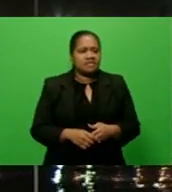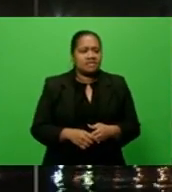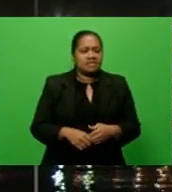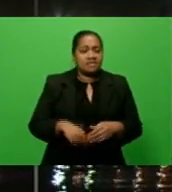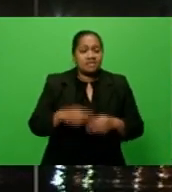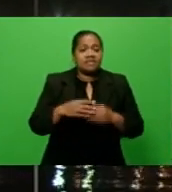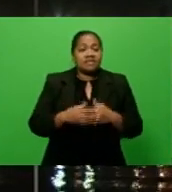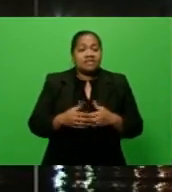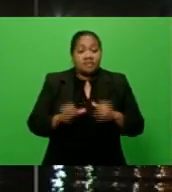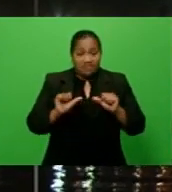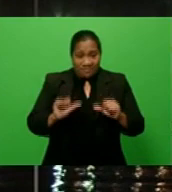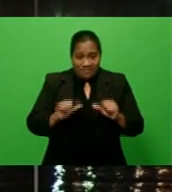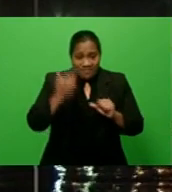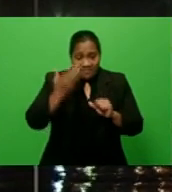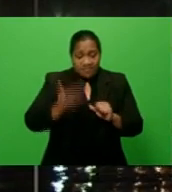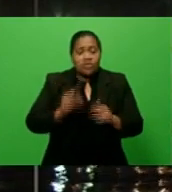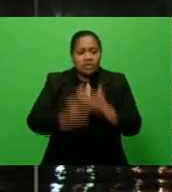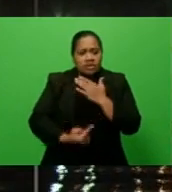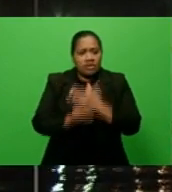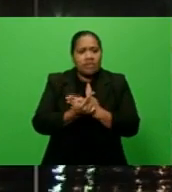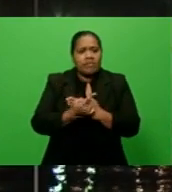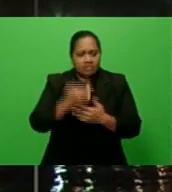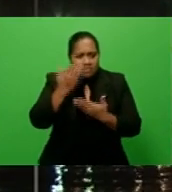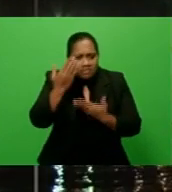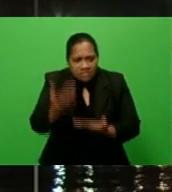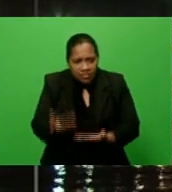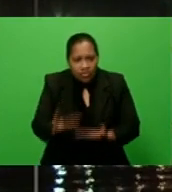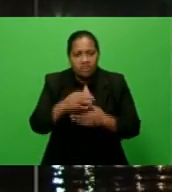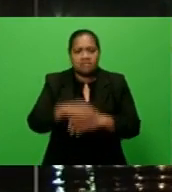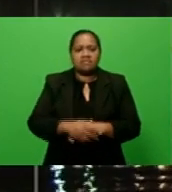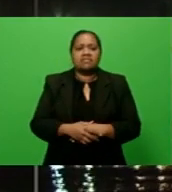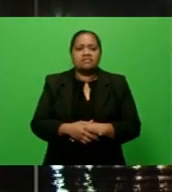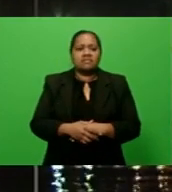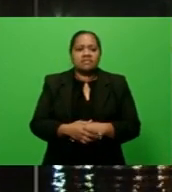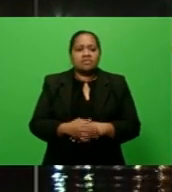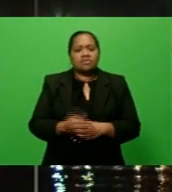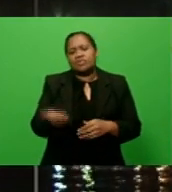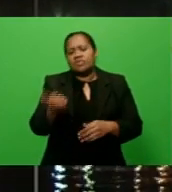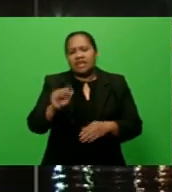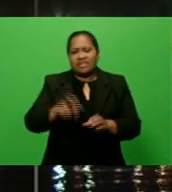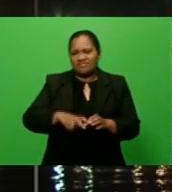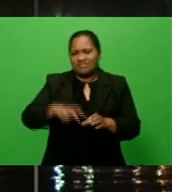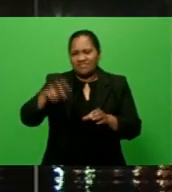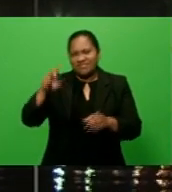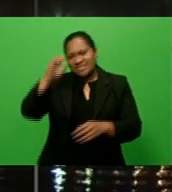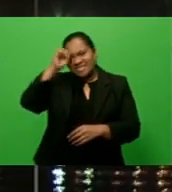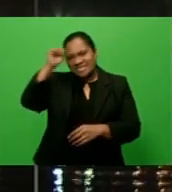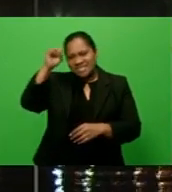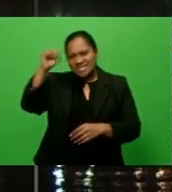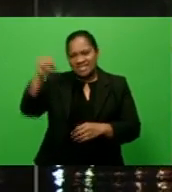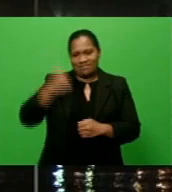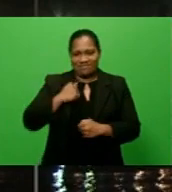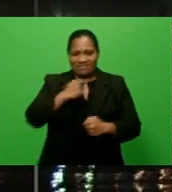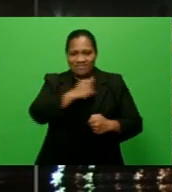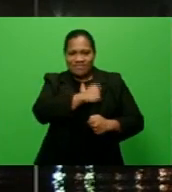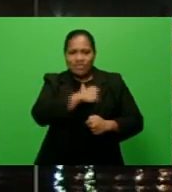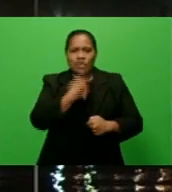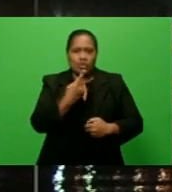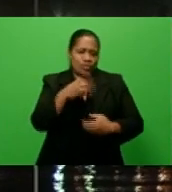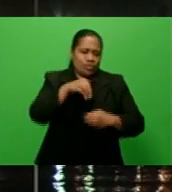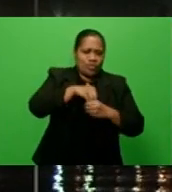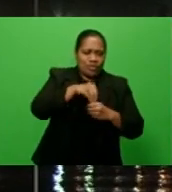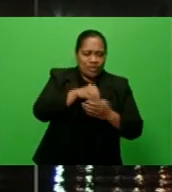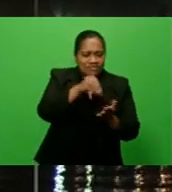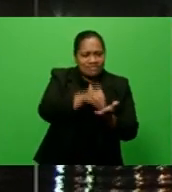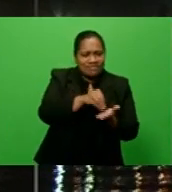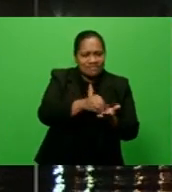is understood the Colonel of Regiment is an honour granted to any retired senior military personnel who have served in the regiment while serving